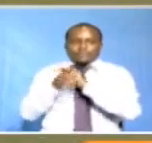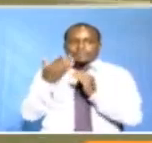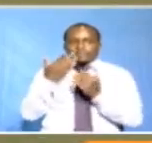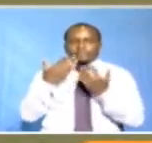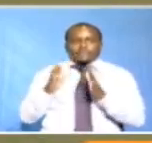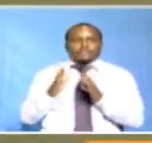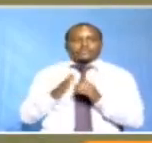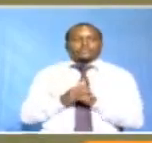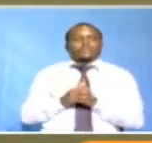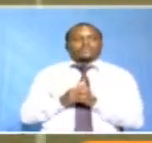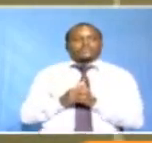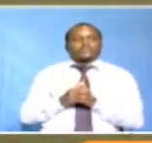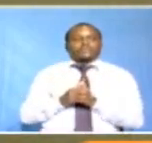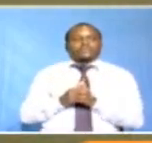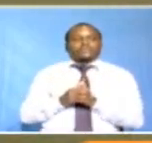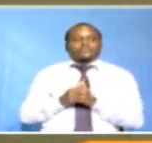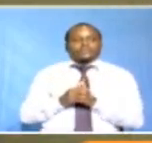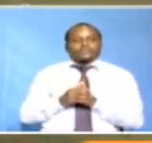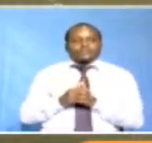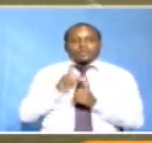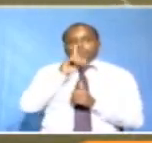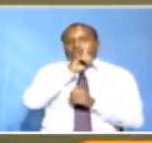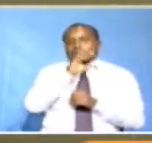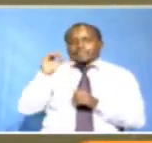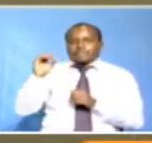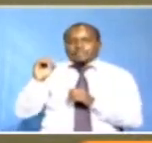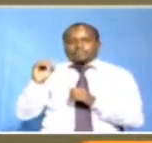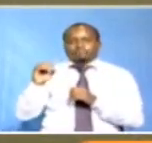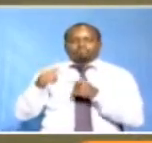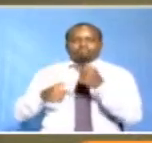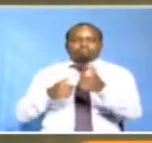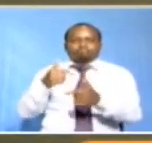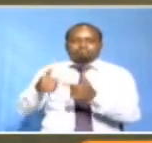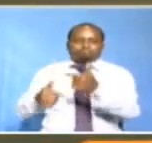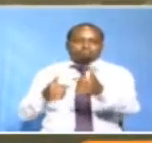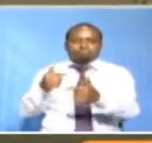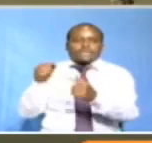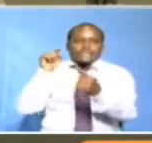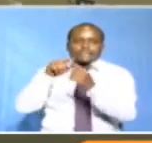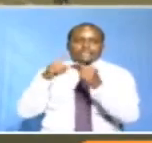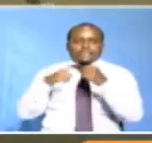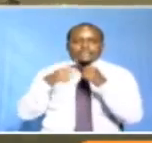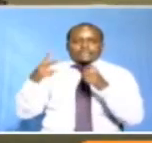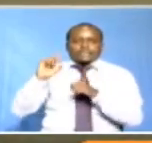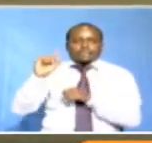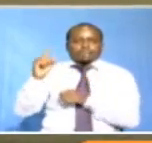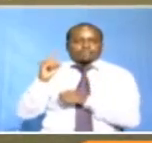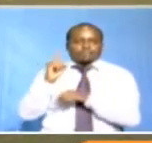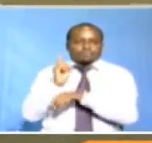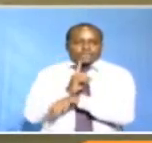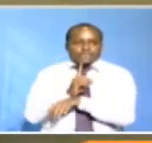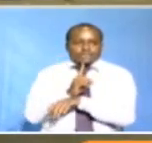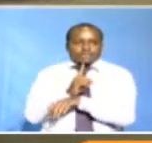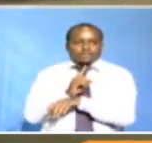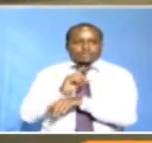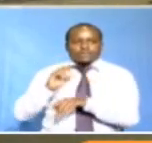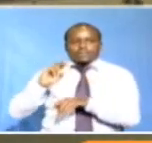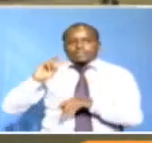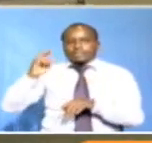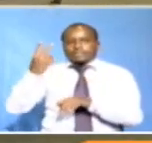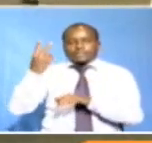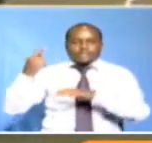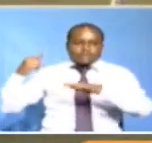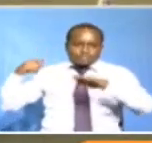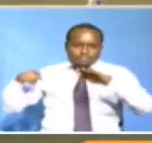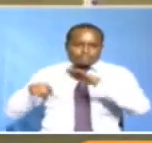being deflected into the net. The 1-0 advantage wasn't changed until the 62nd minute as Kennedy Owino doubled KCB's lead